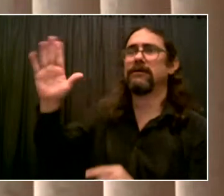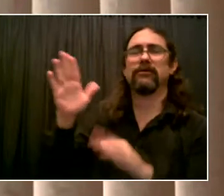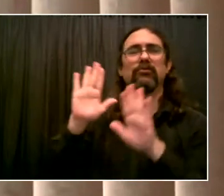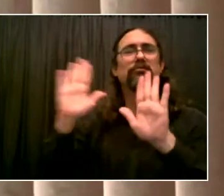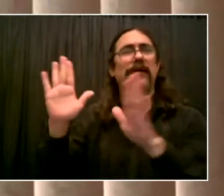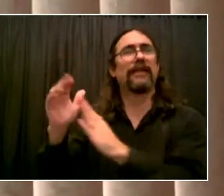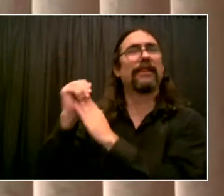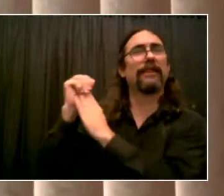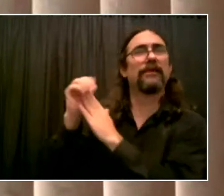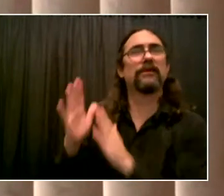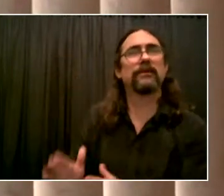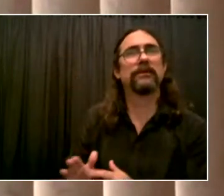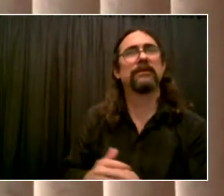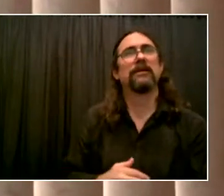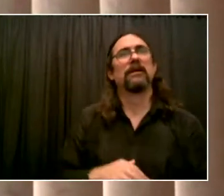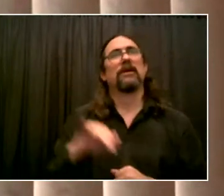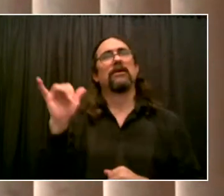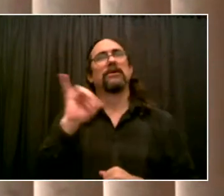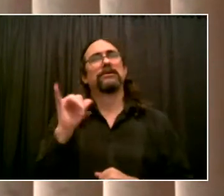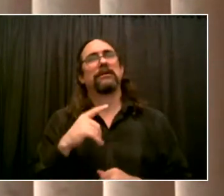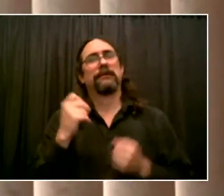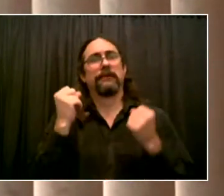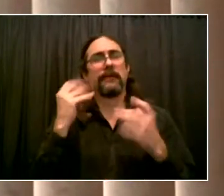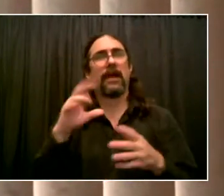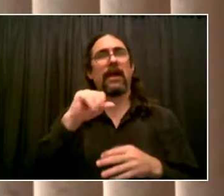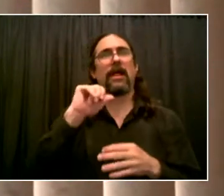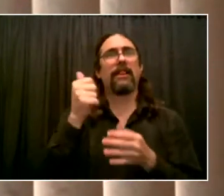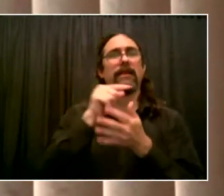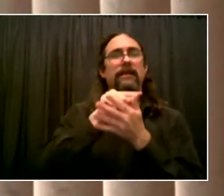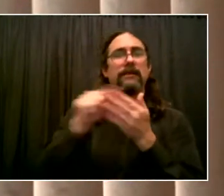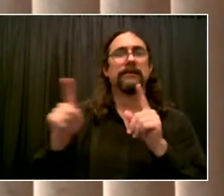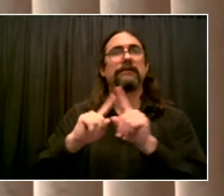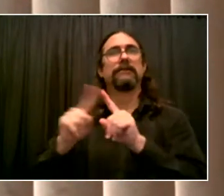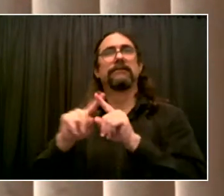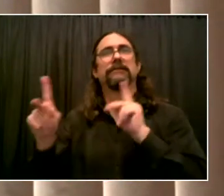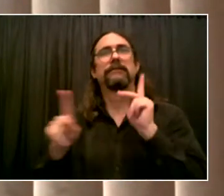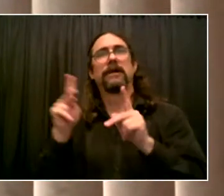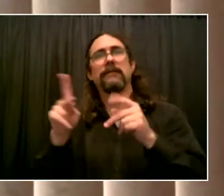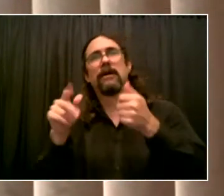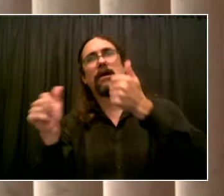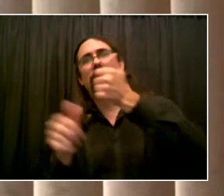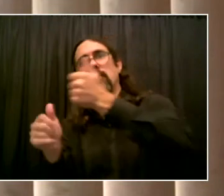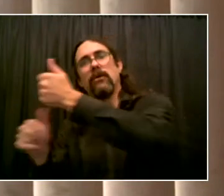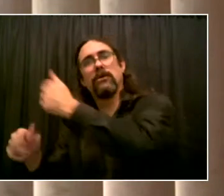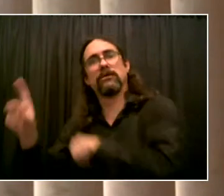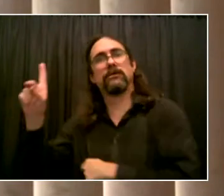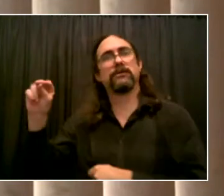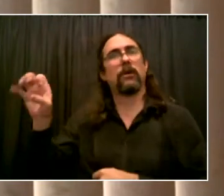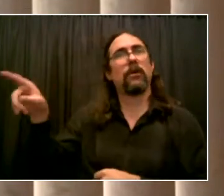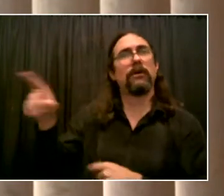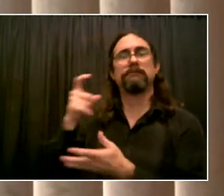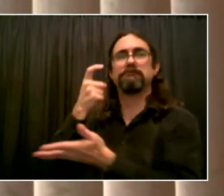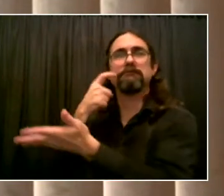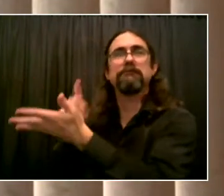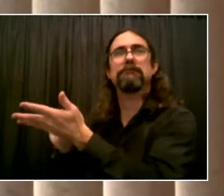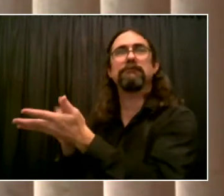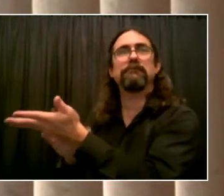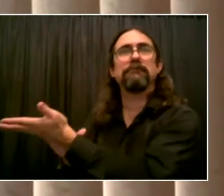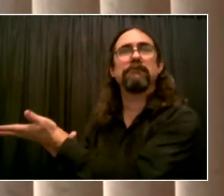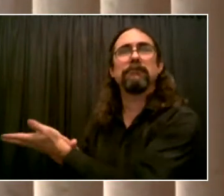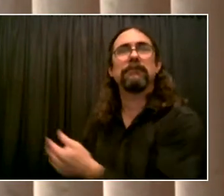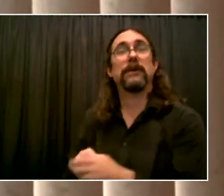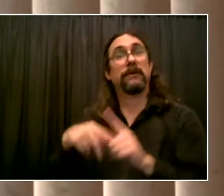star. SCA is a rock star team. Thank you to the Dewey family, Principals Connie Hamilton, Heather